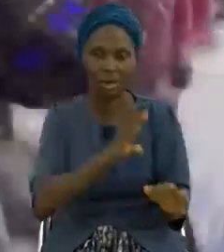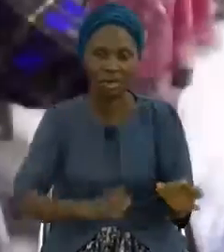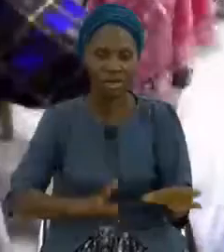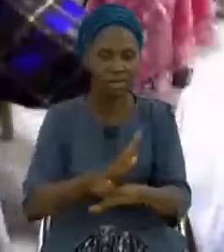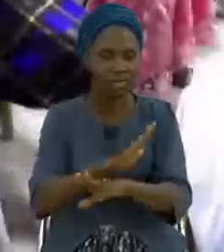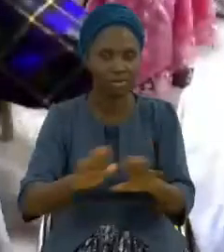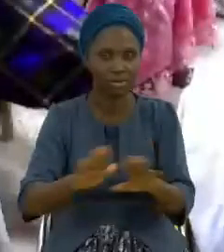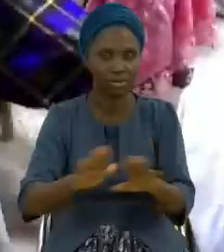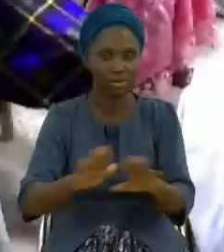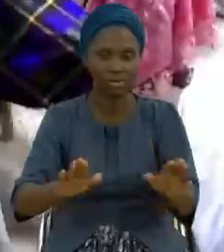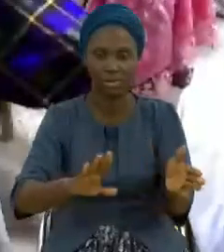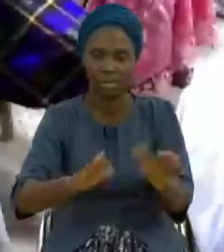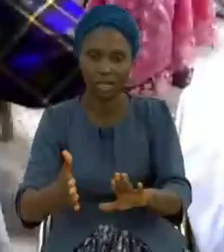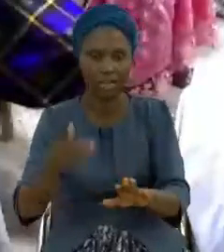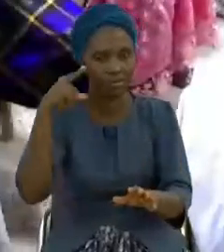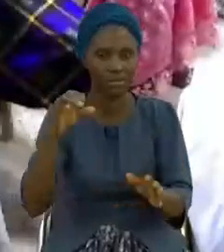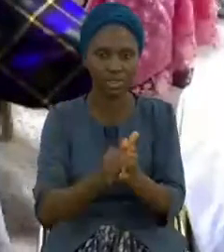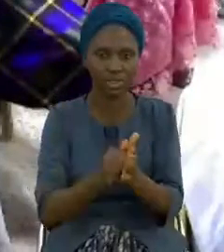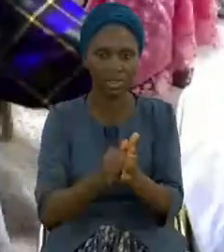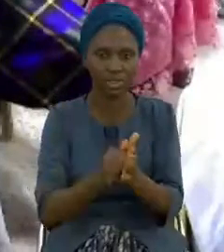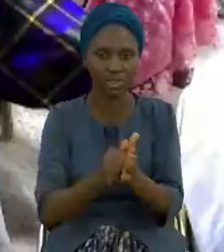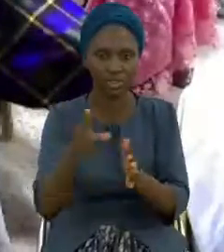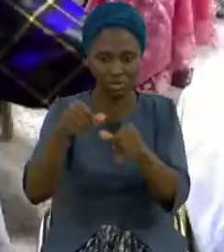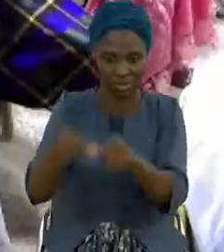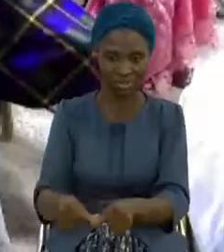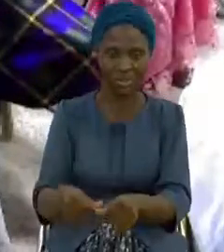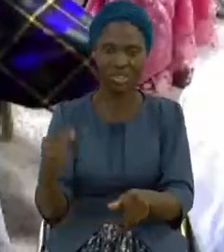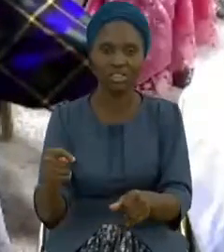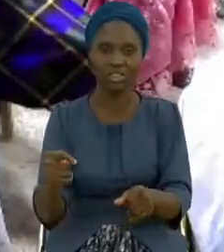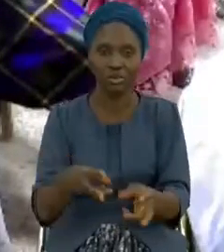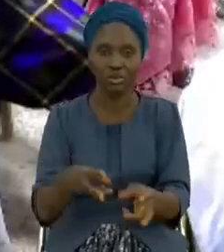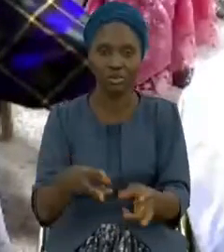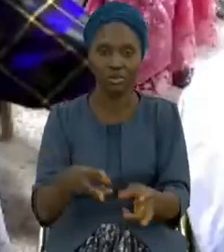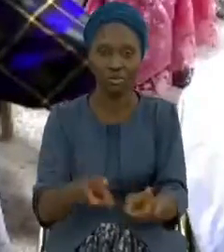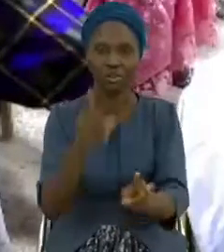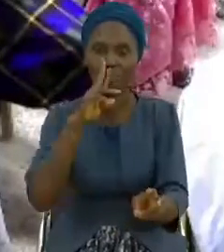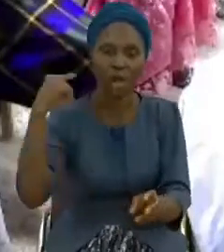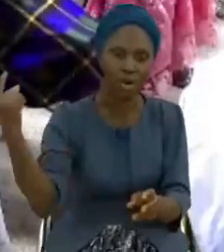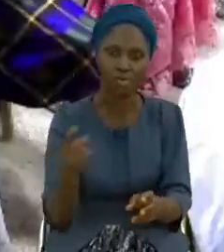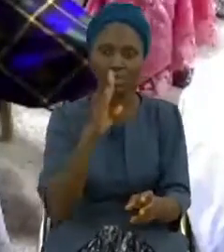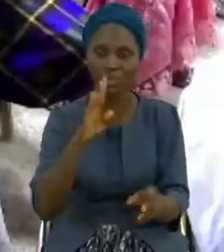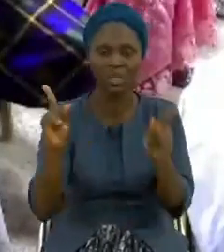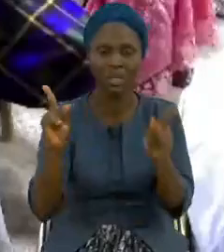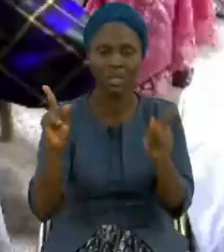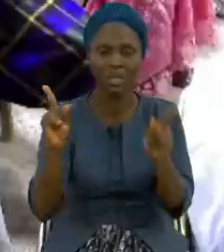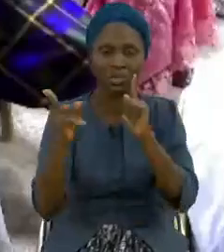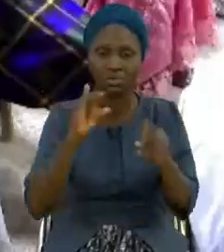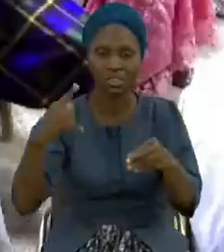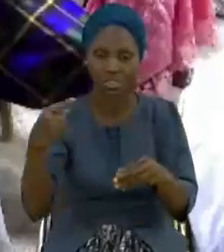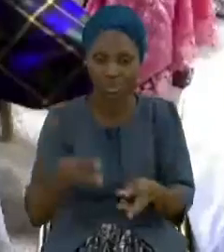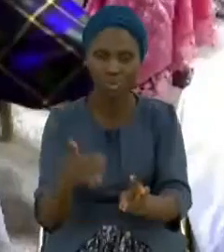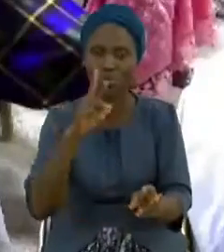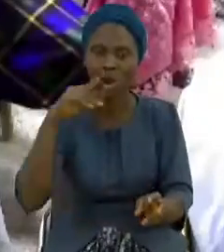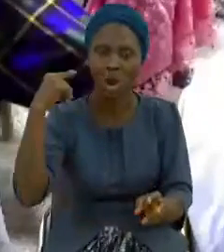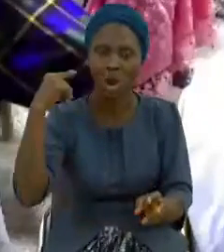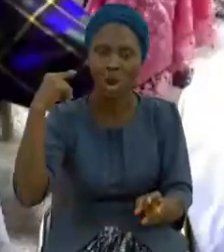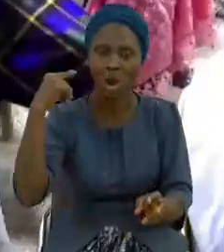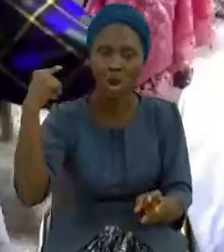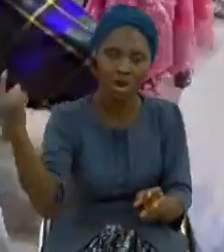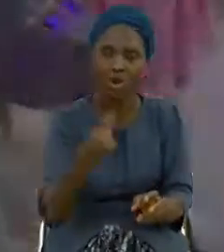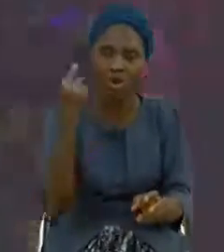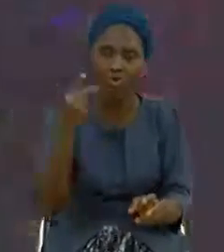the way you have always spoken, and acting the way you have always acted. He